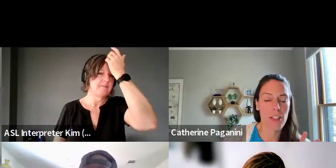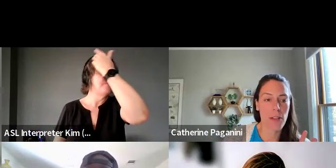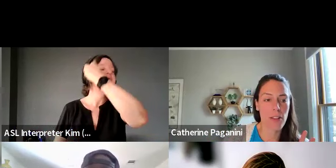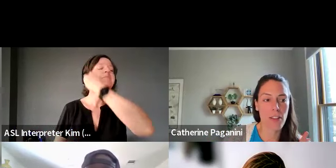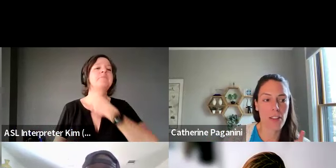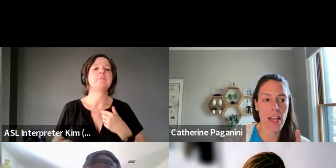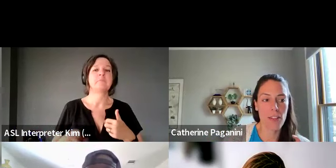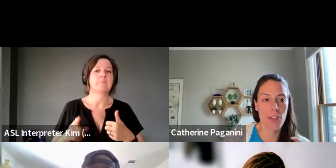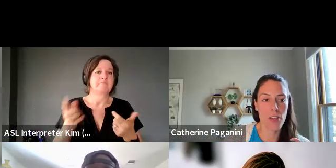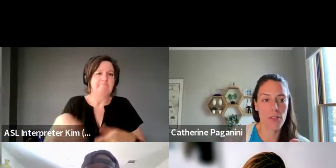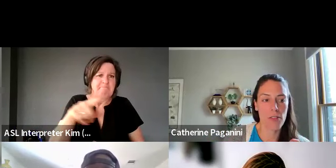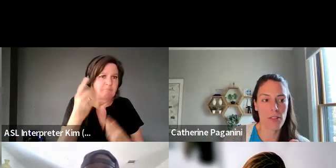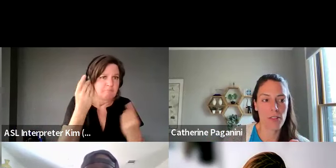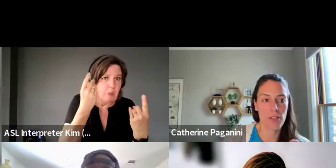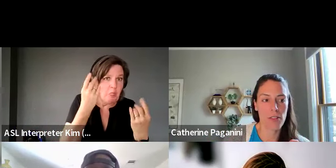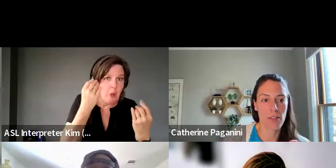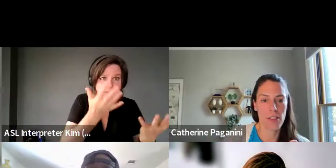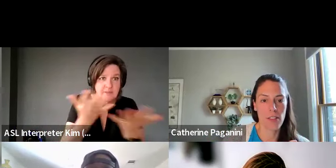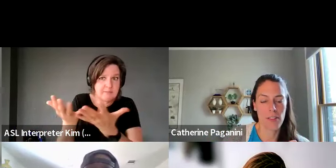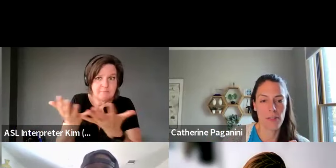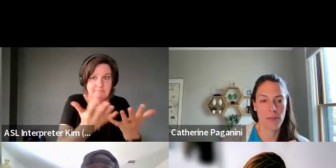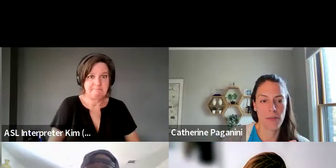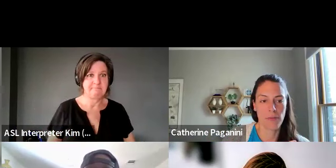First of all, any thoughts about that in general?